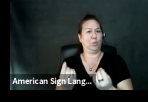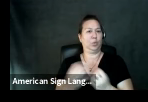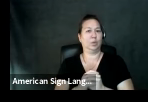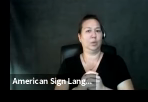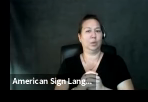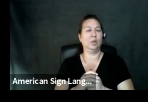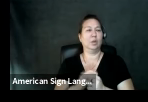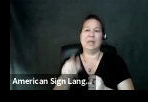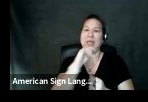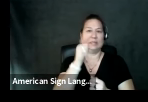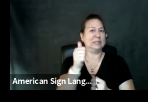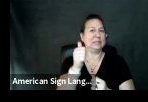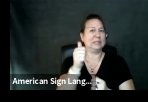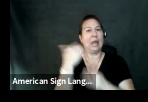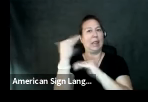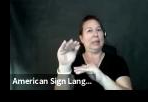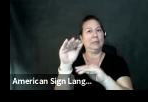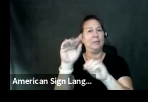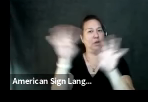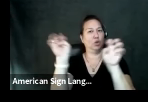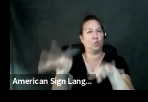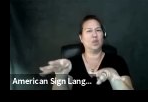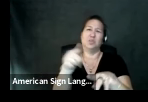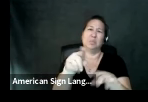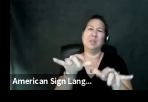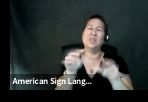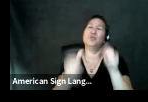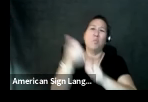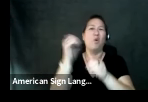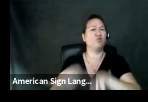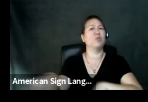questions to ask, but just some general and common ones that we see.